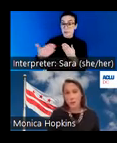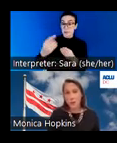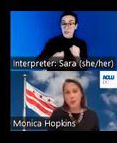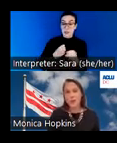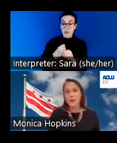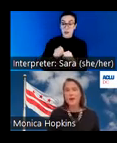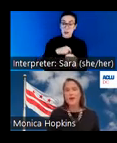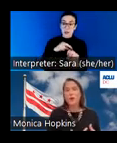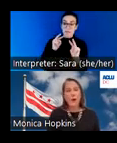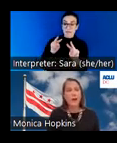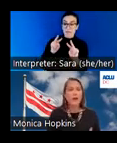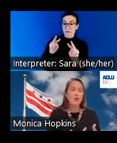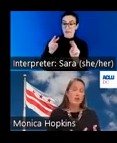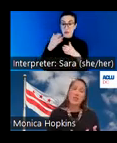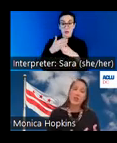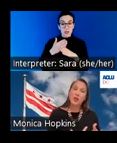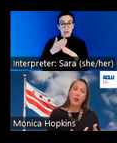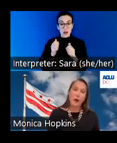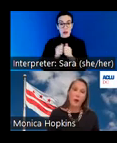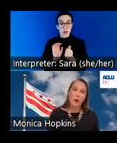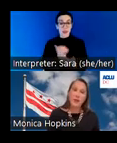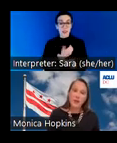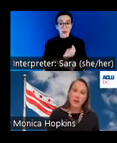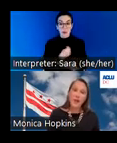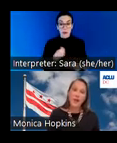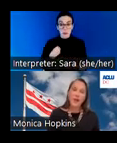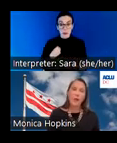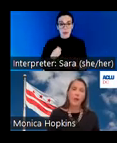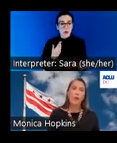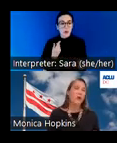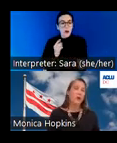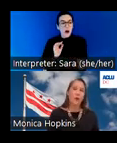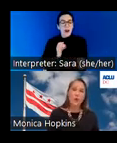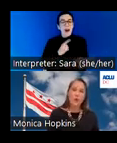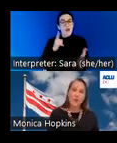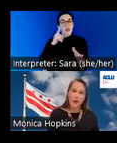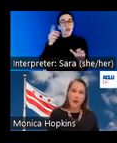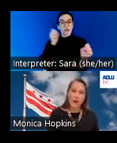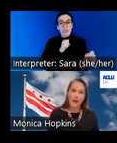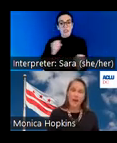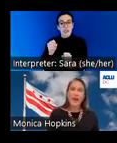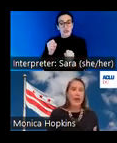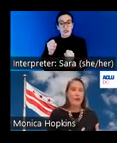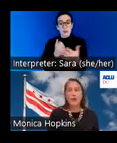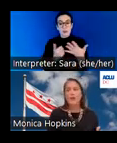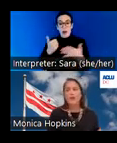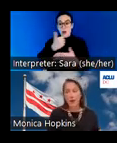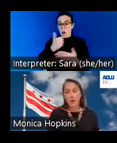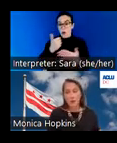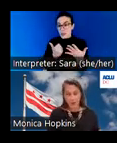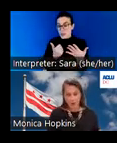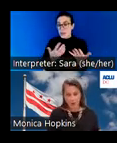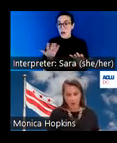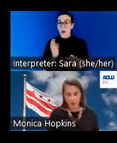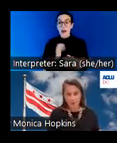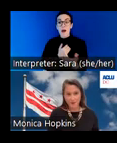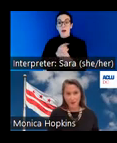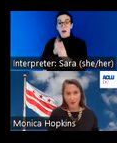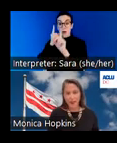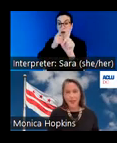our members what our strategic priorities are, what our goals are, and what our values